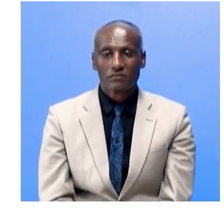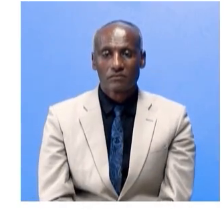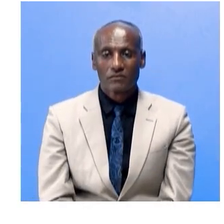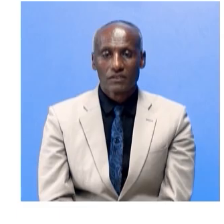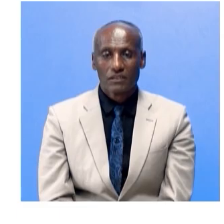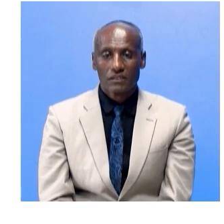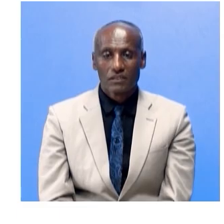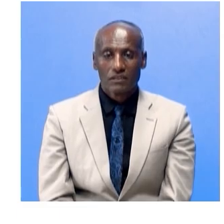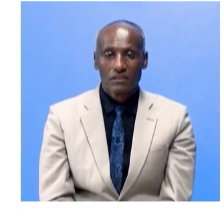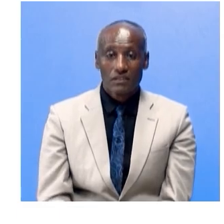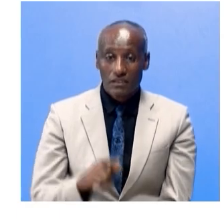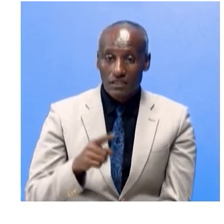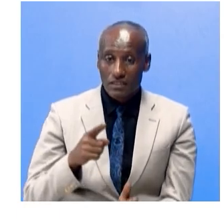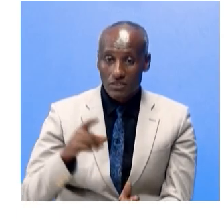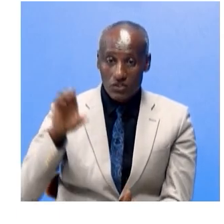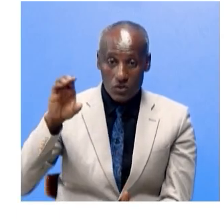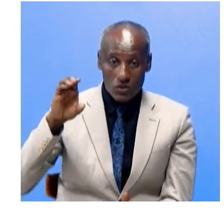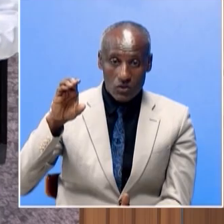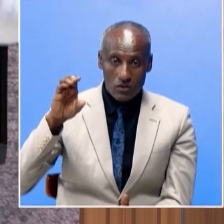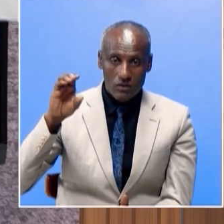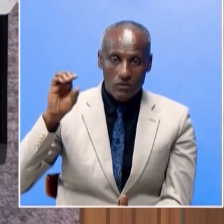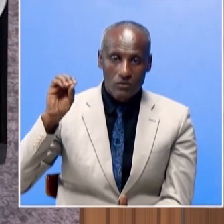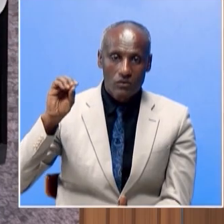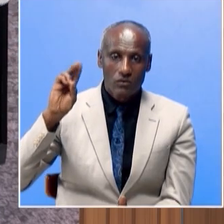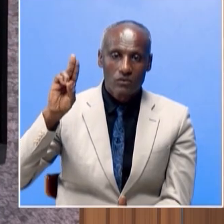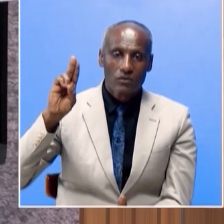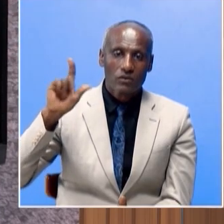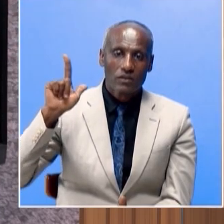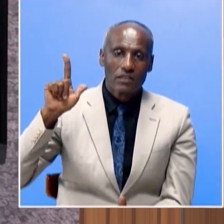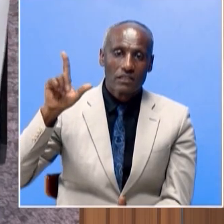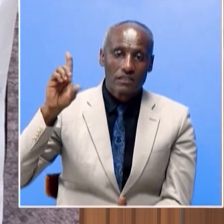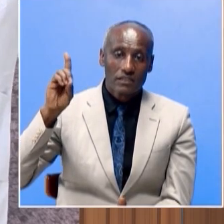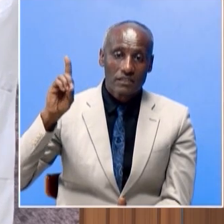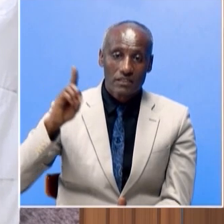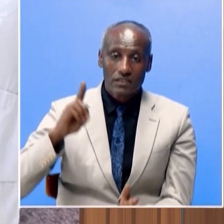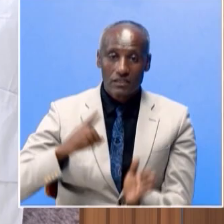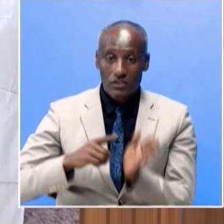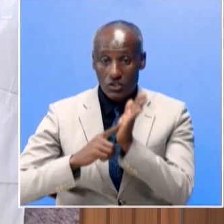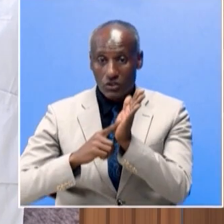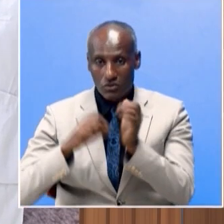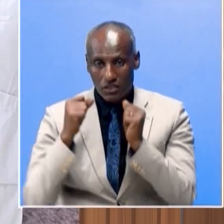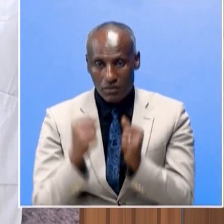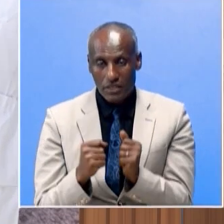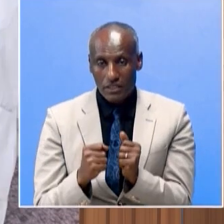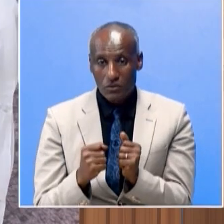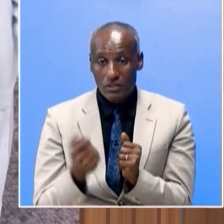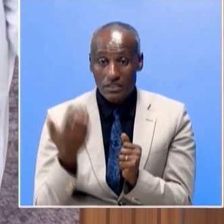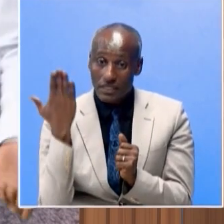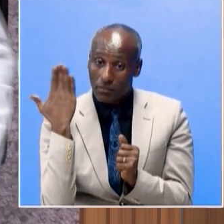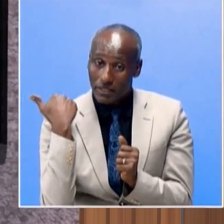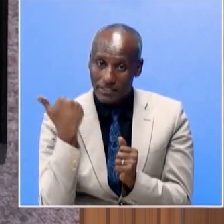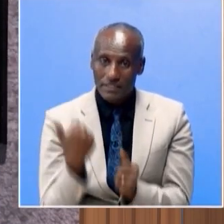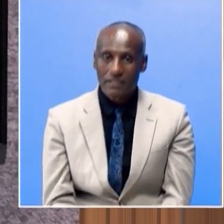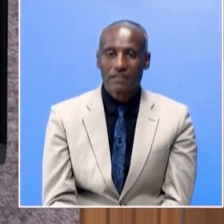Here, this shows ability. What kinds of ability? Abilities that happen in the past. Is it clear? So